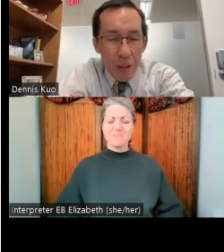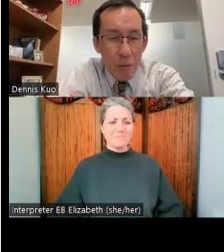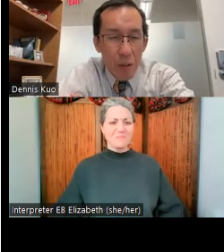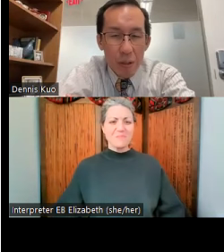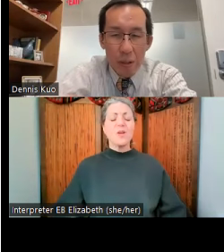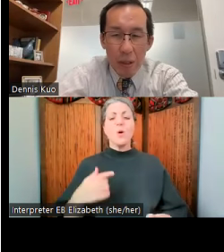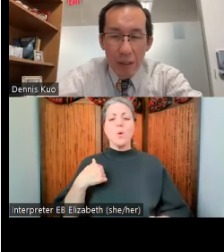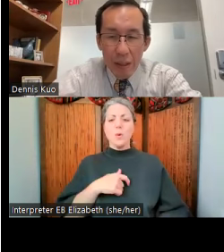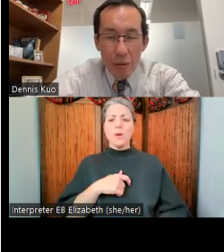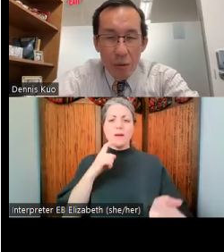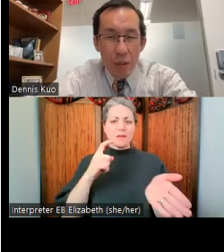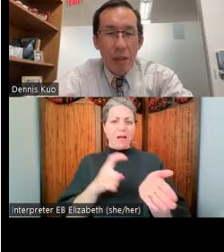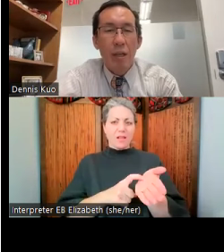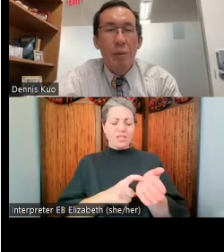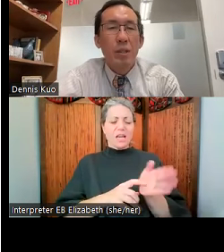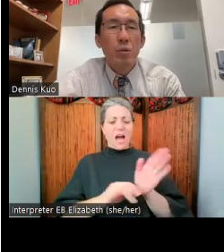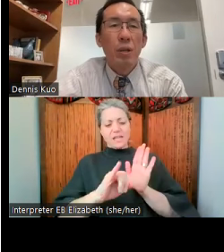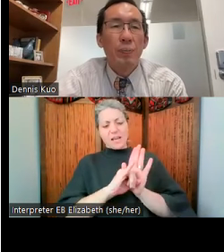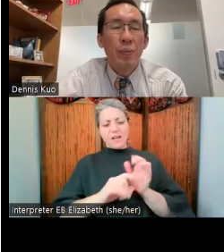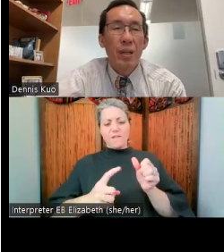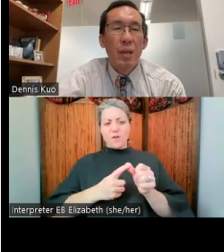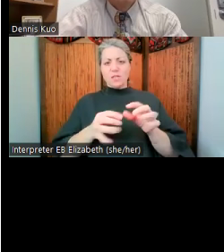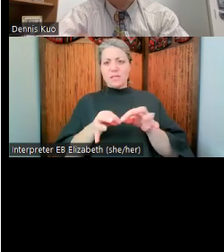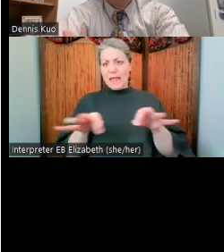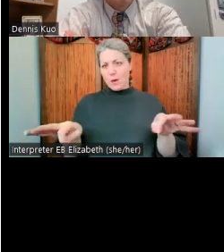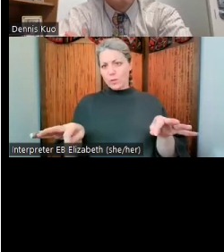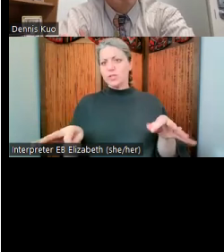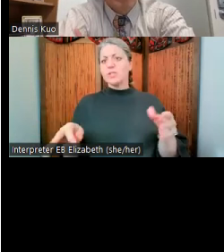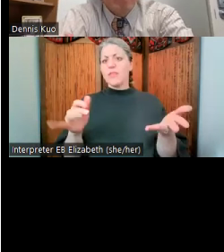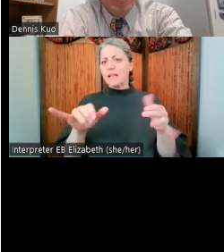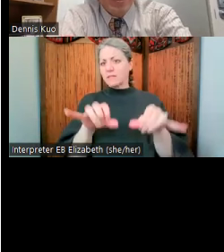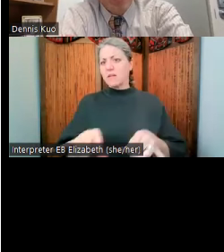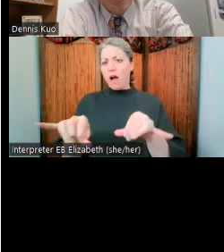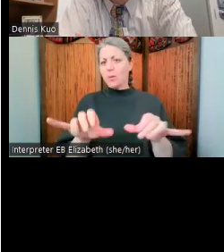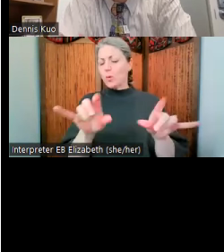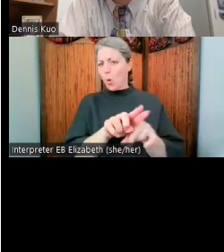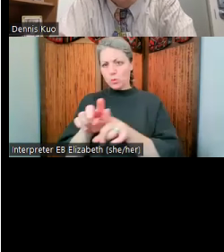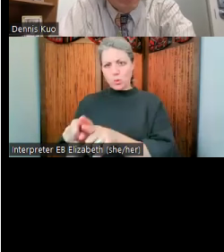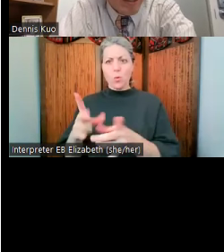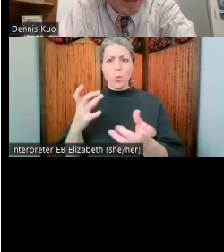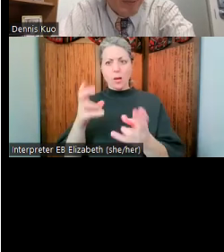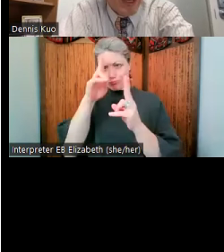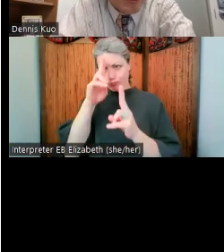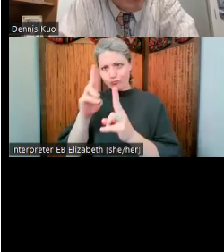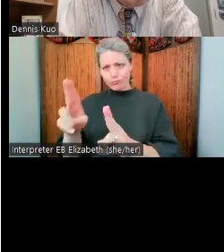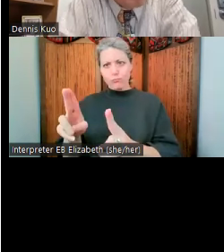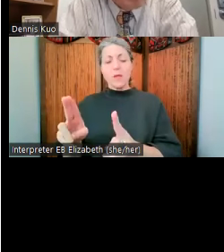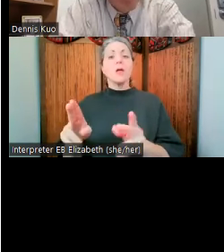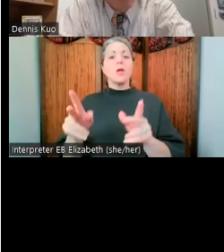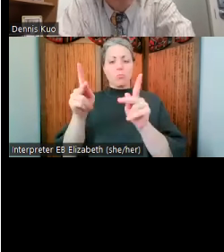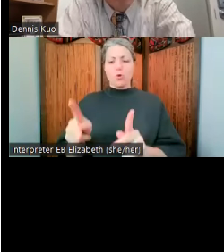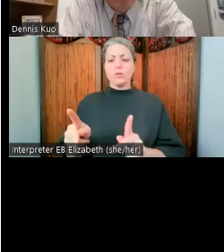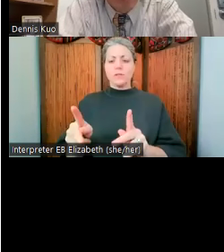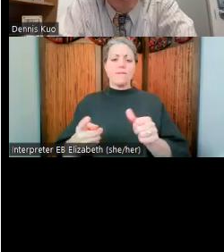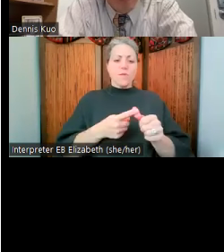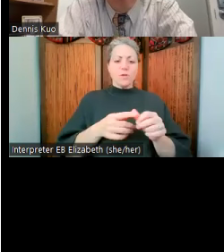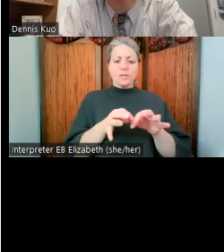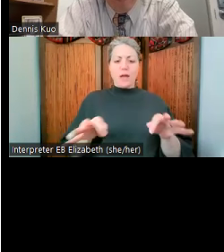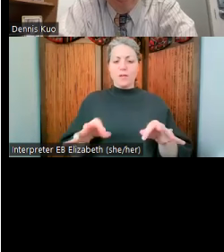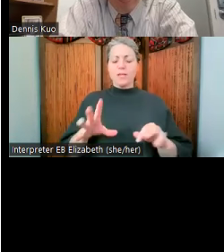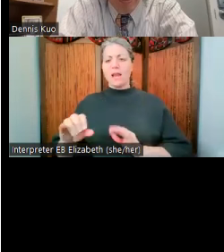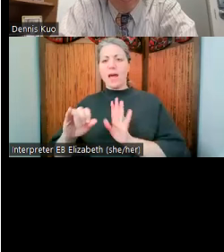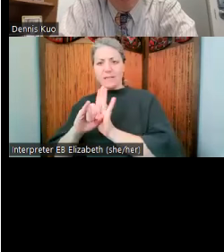first language that is increasingly common as well. So to bring it back to autism, children with autism